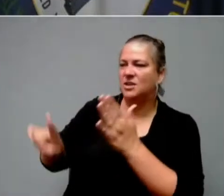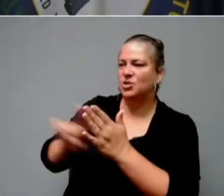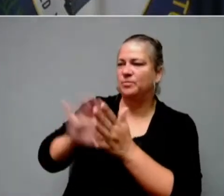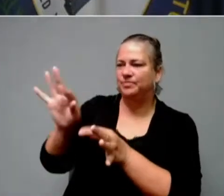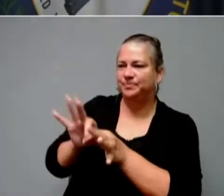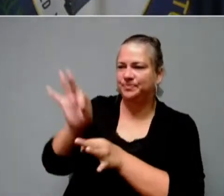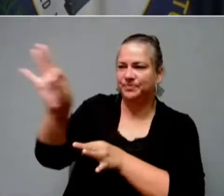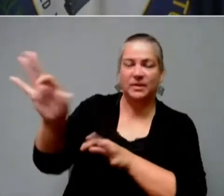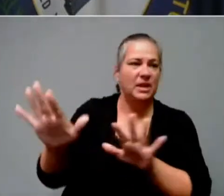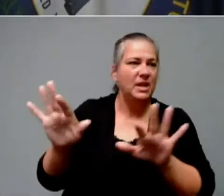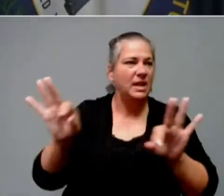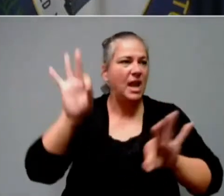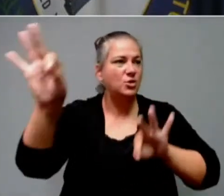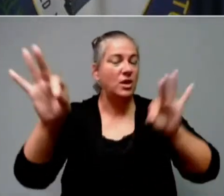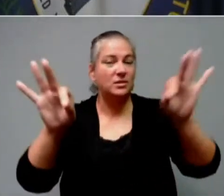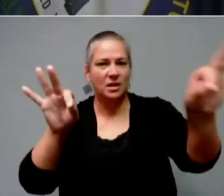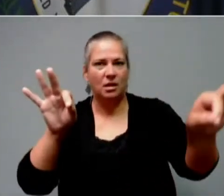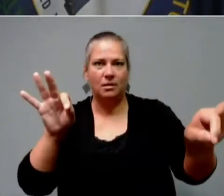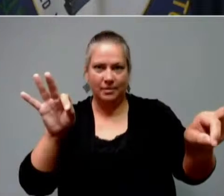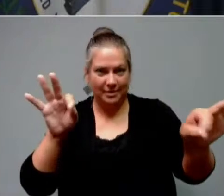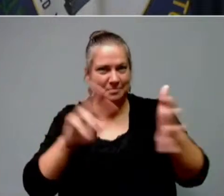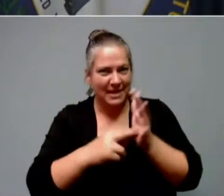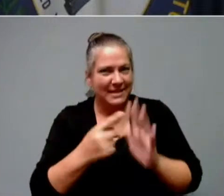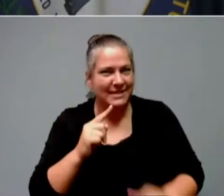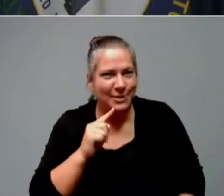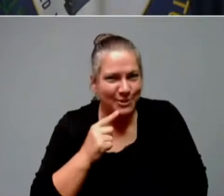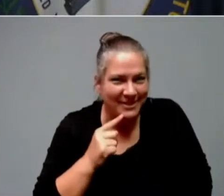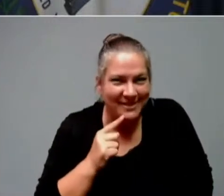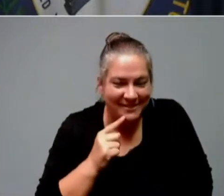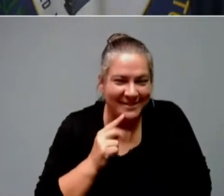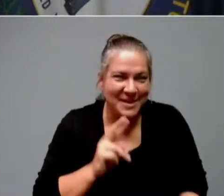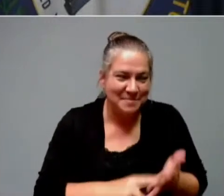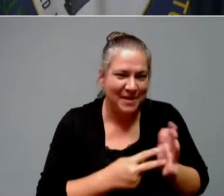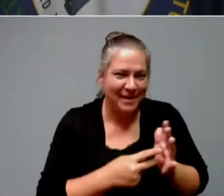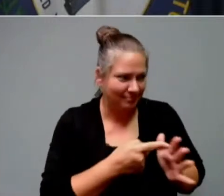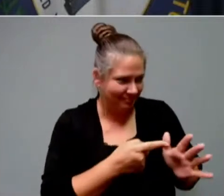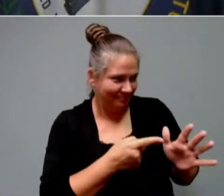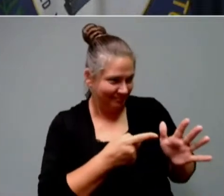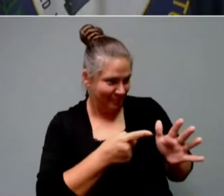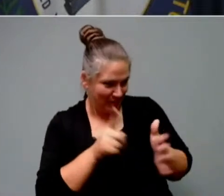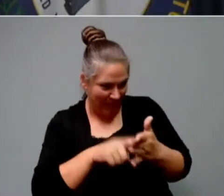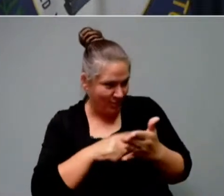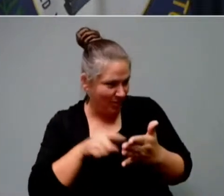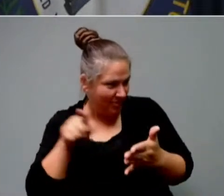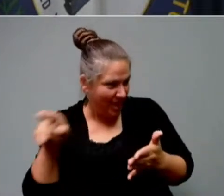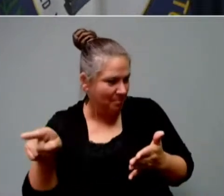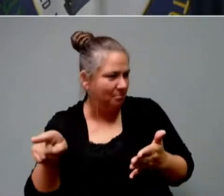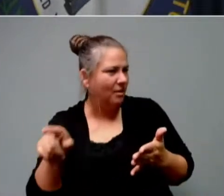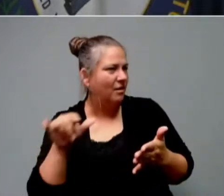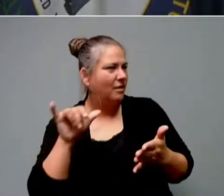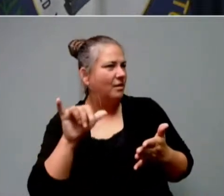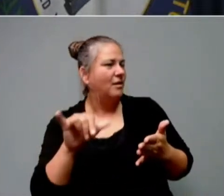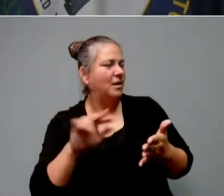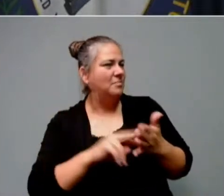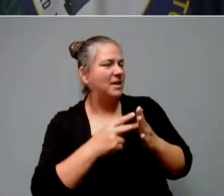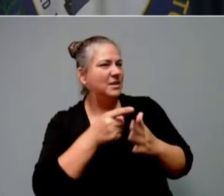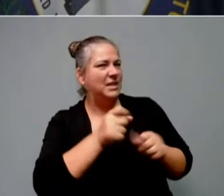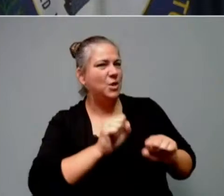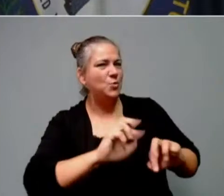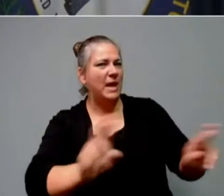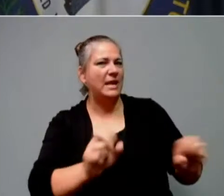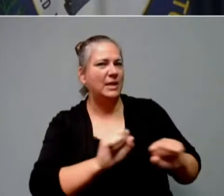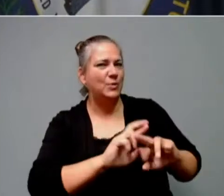means that they know that there is a very substantial danger out there. Corinne Boyer from WEKU.